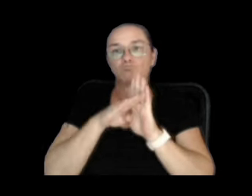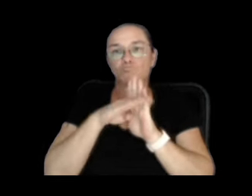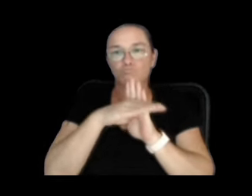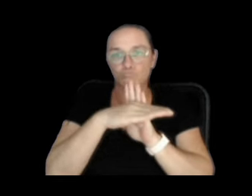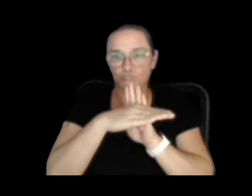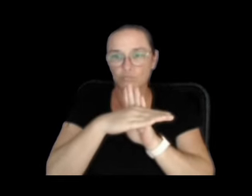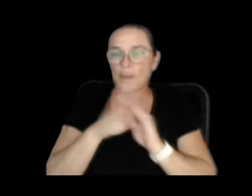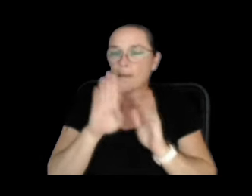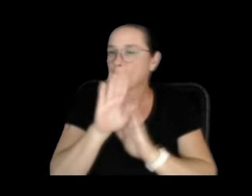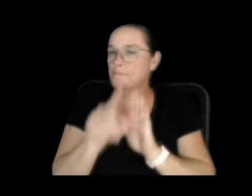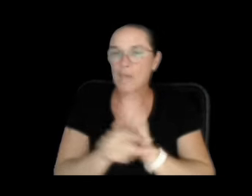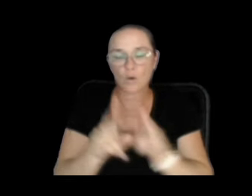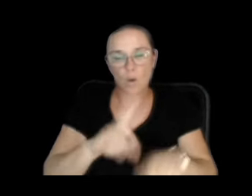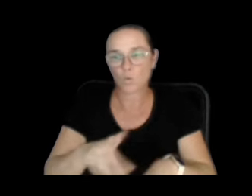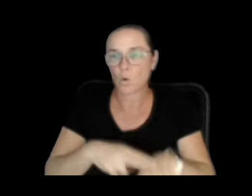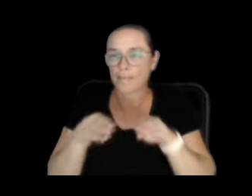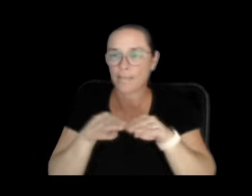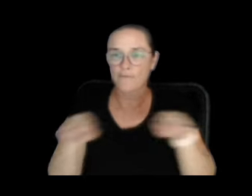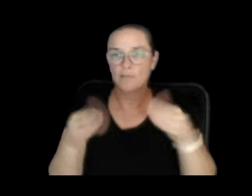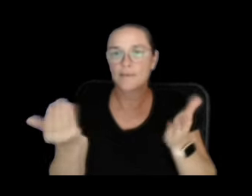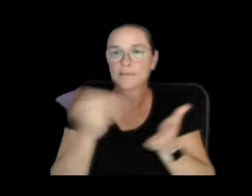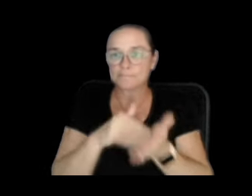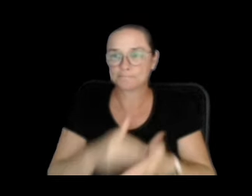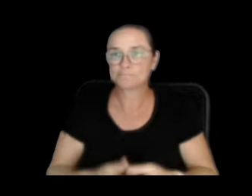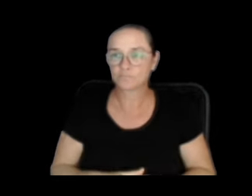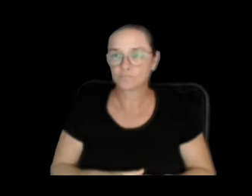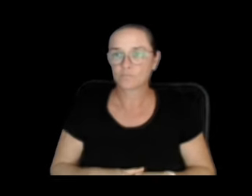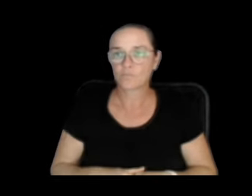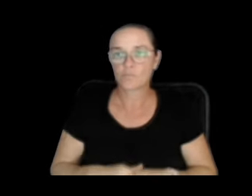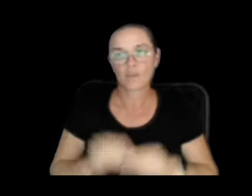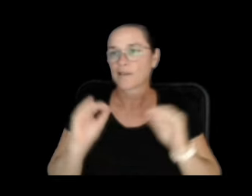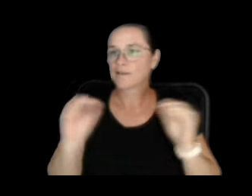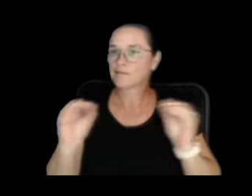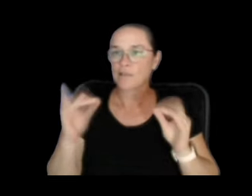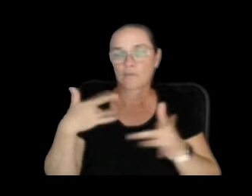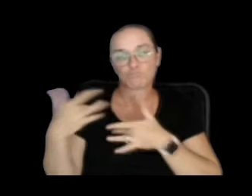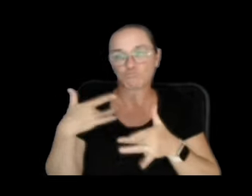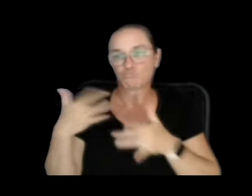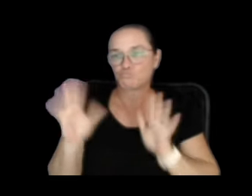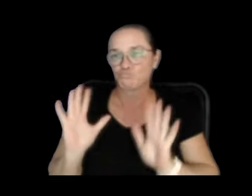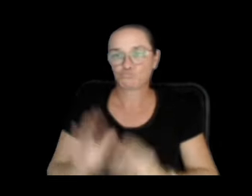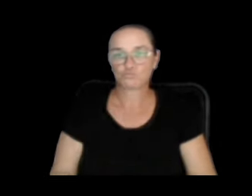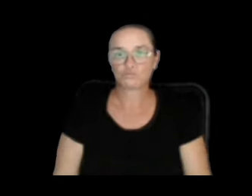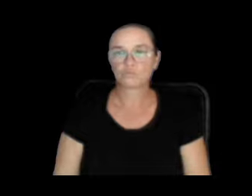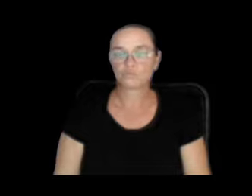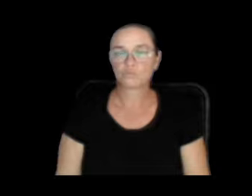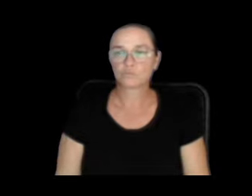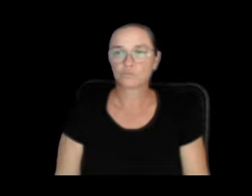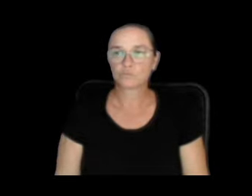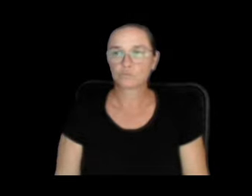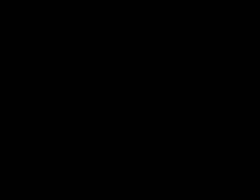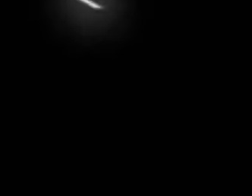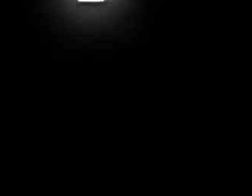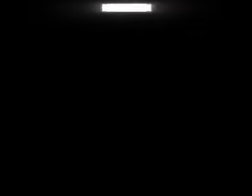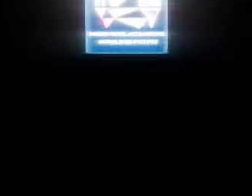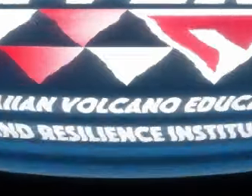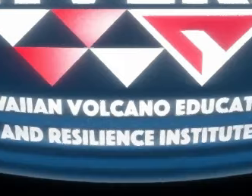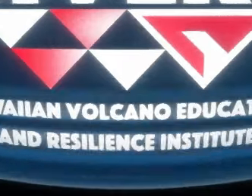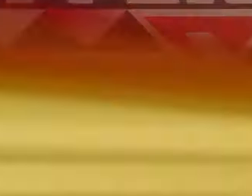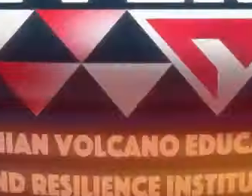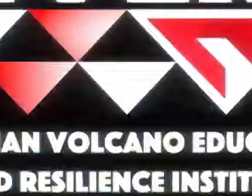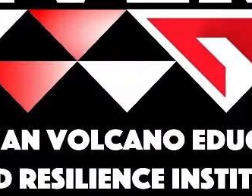background normal on Mauna Loa, and nothing to be concerned about there. And that's